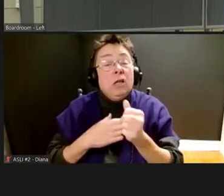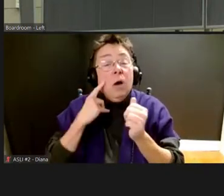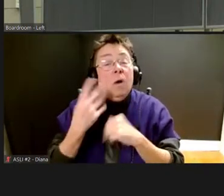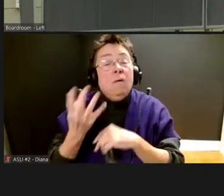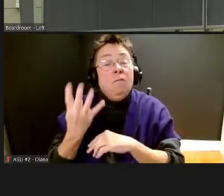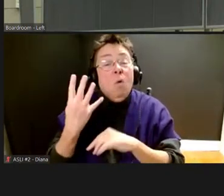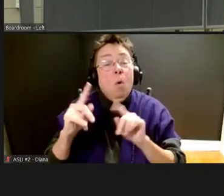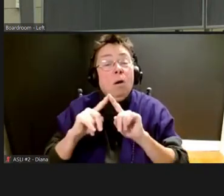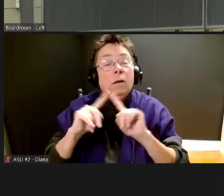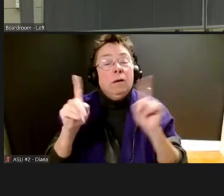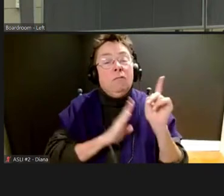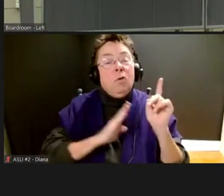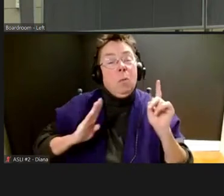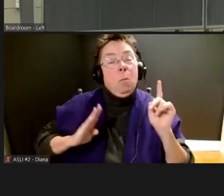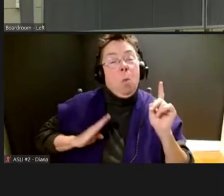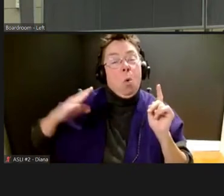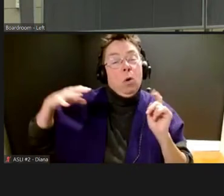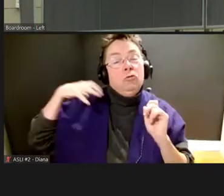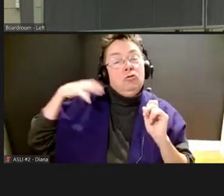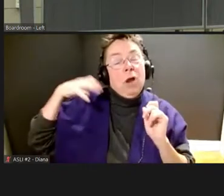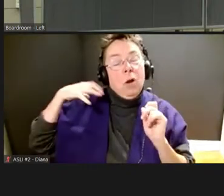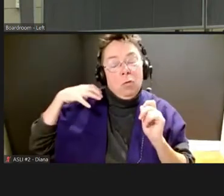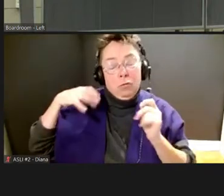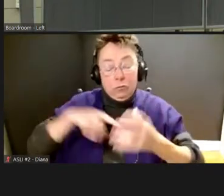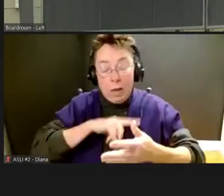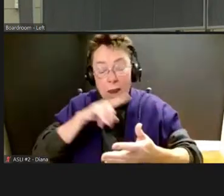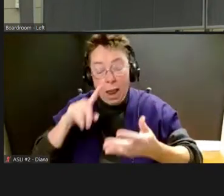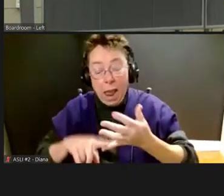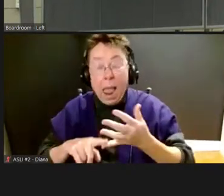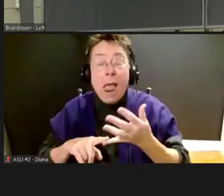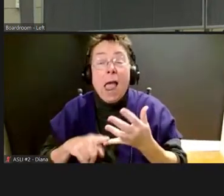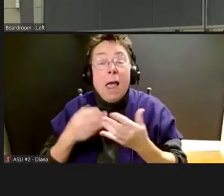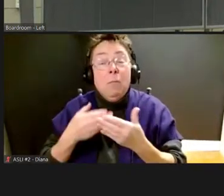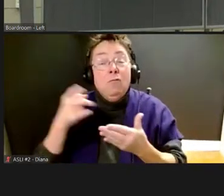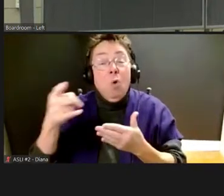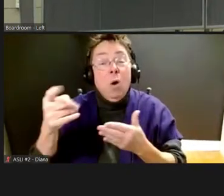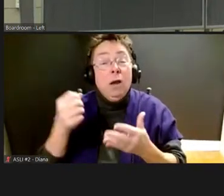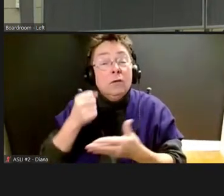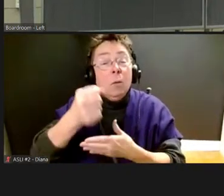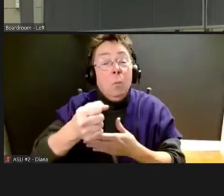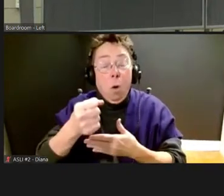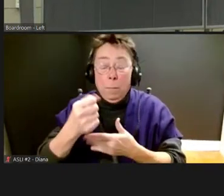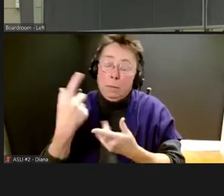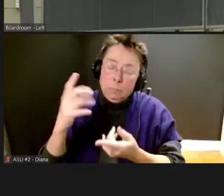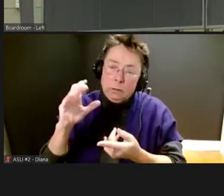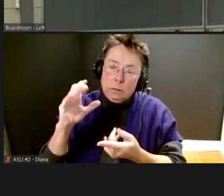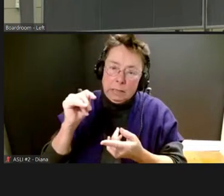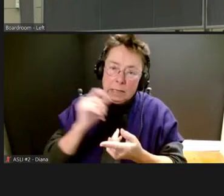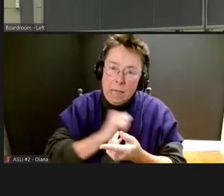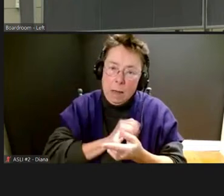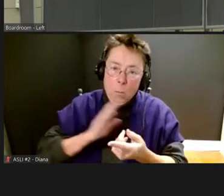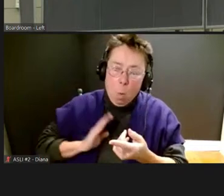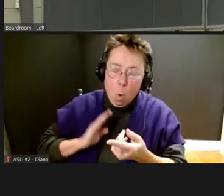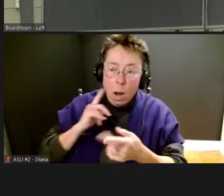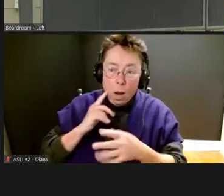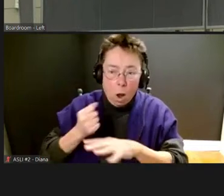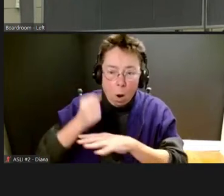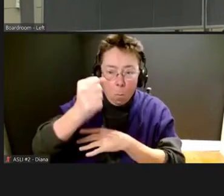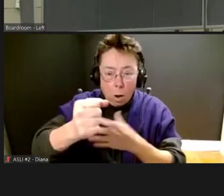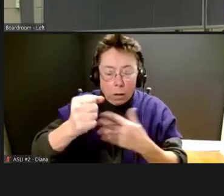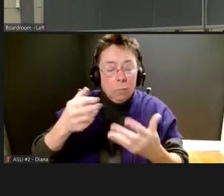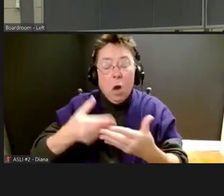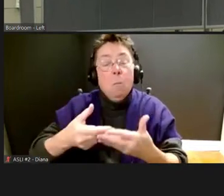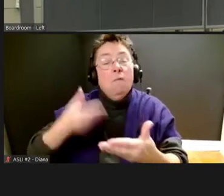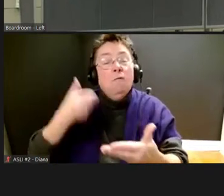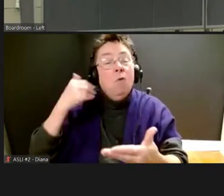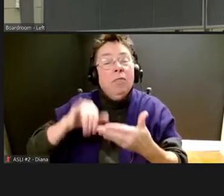board chairs. And whereas before his appointment by the Chicago Transit Board, Mr.